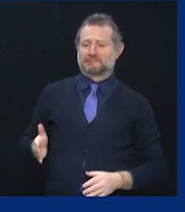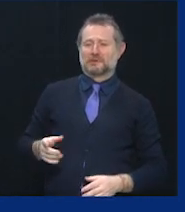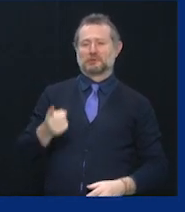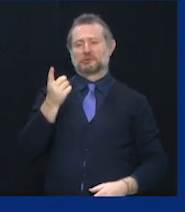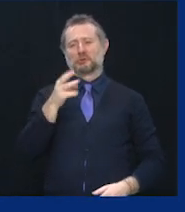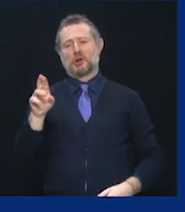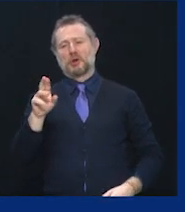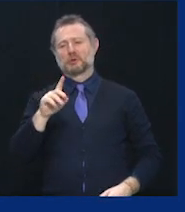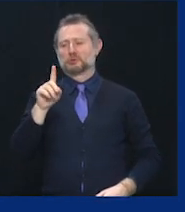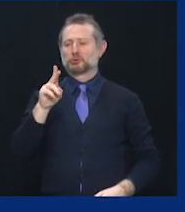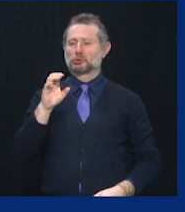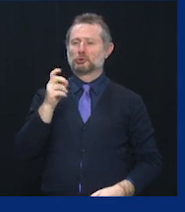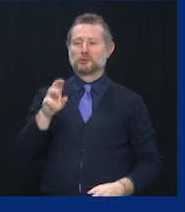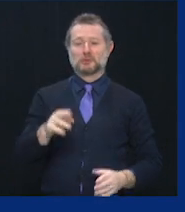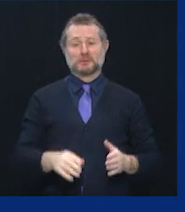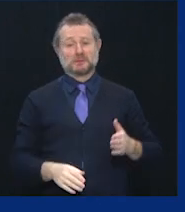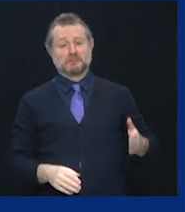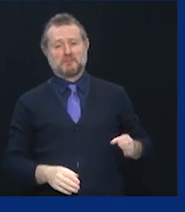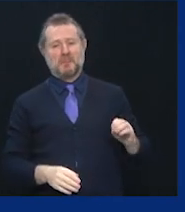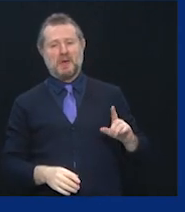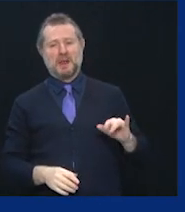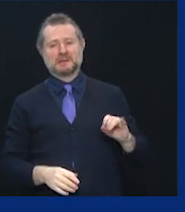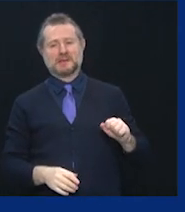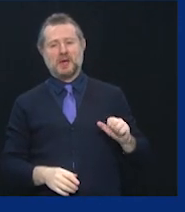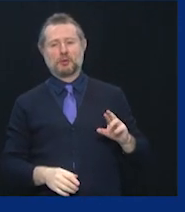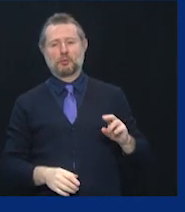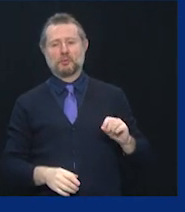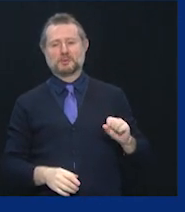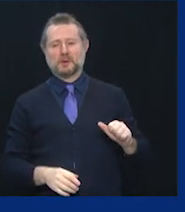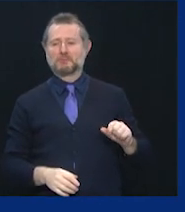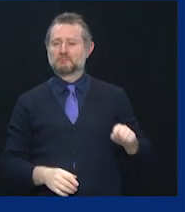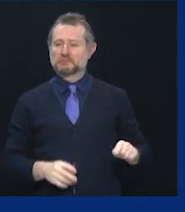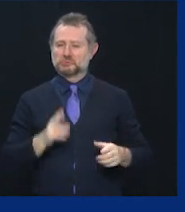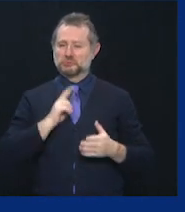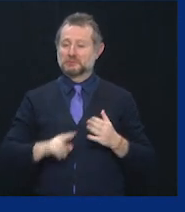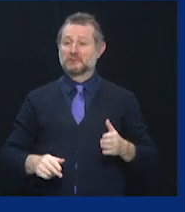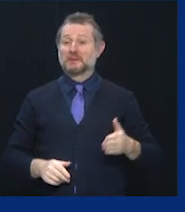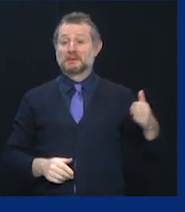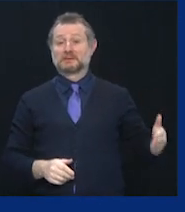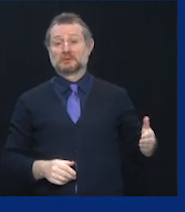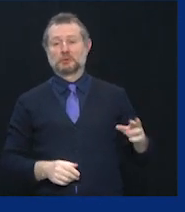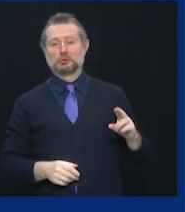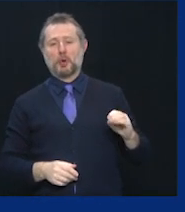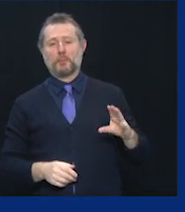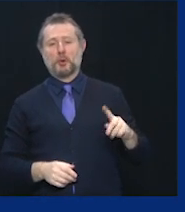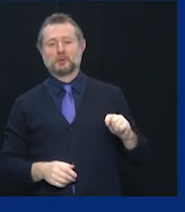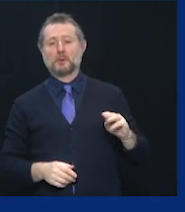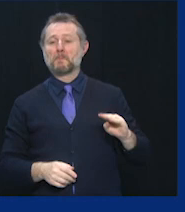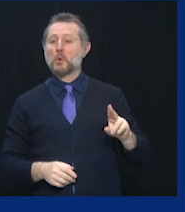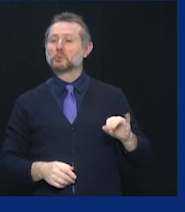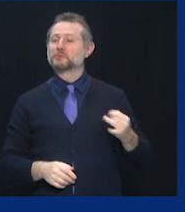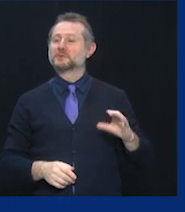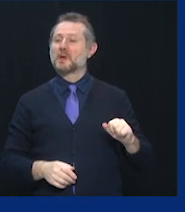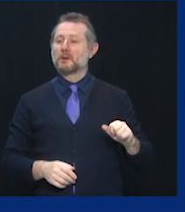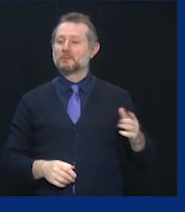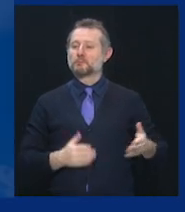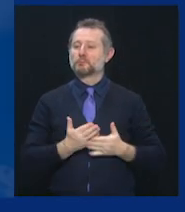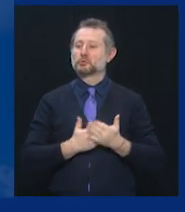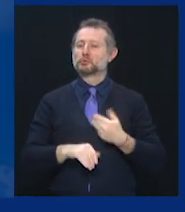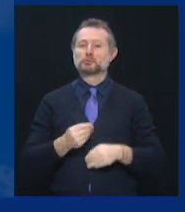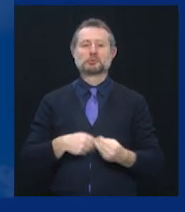Melissa DeRosa, Secretary to the Governor. To her left, Robert Mejica, Budget Director. Today is